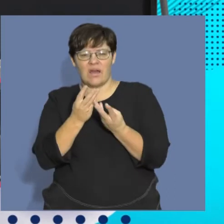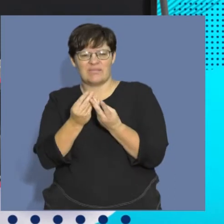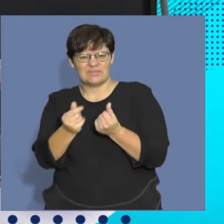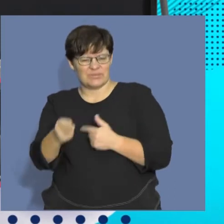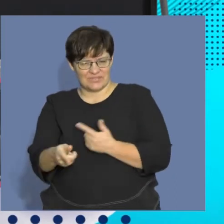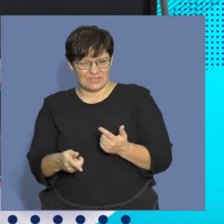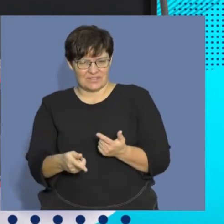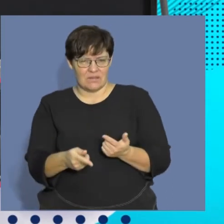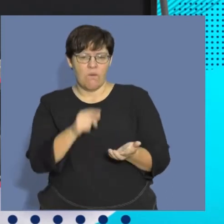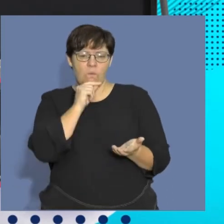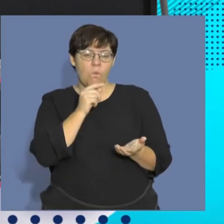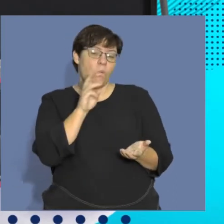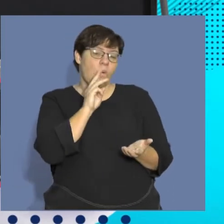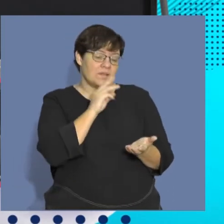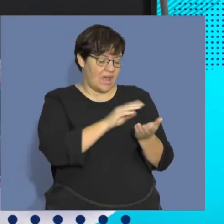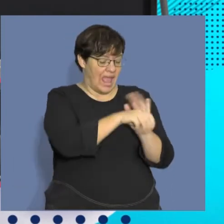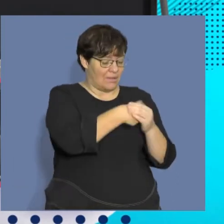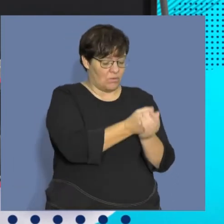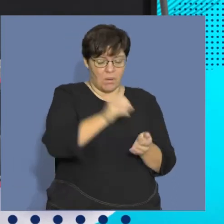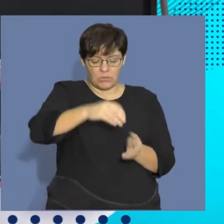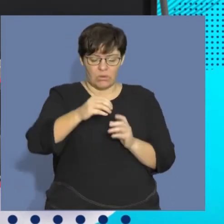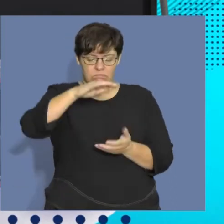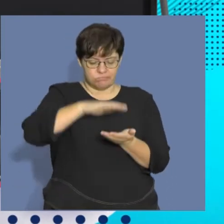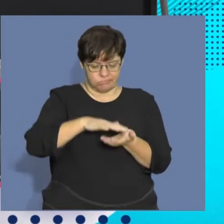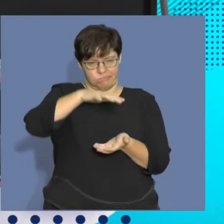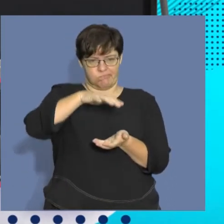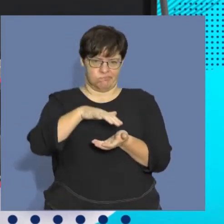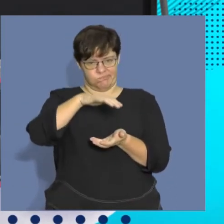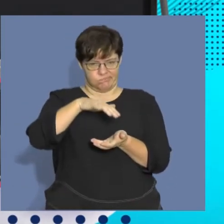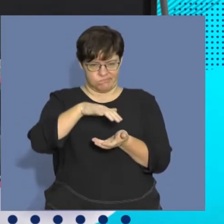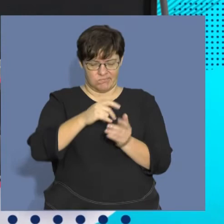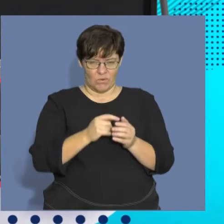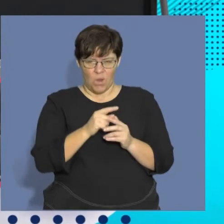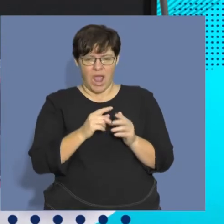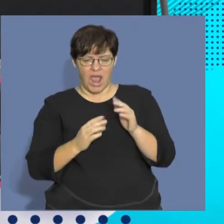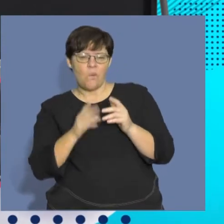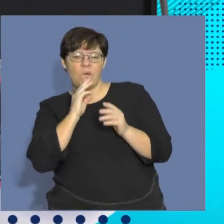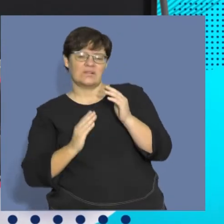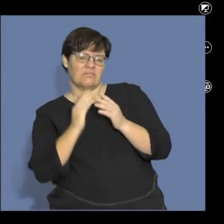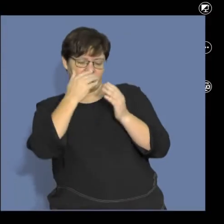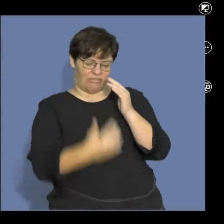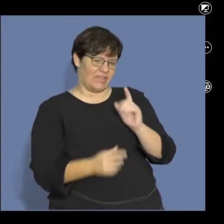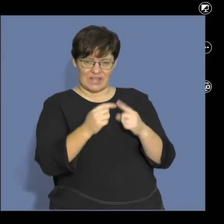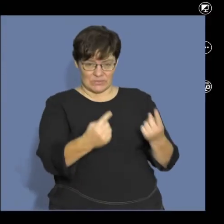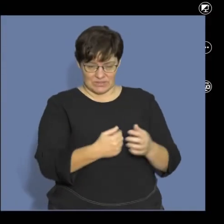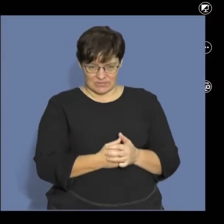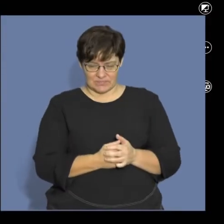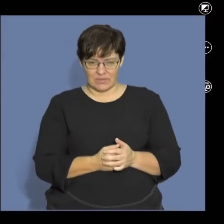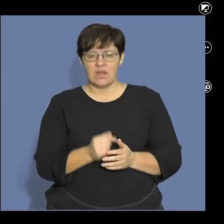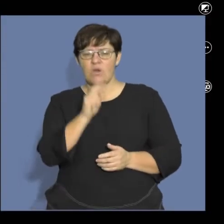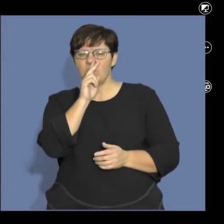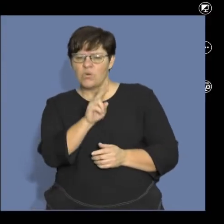water. Hand cream will float on water. Let's now look at what we mean